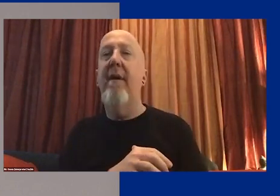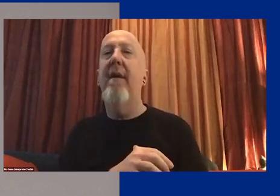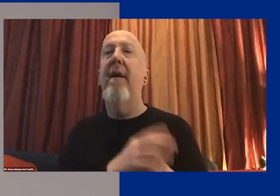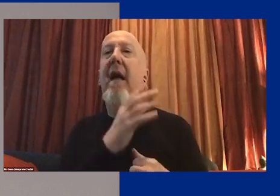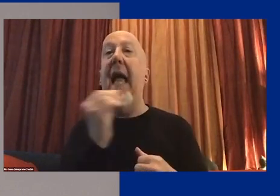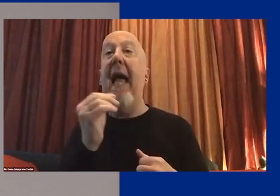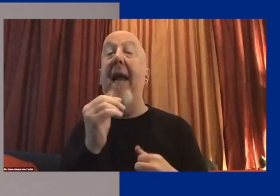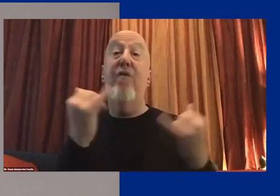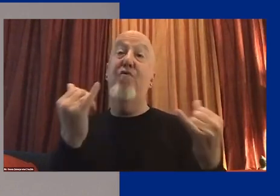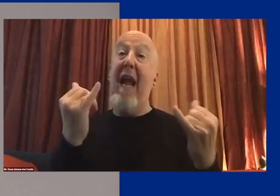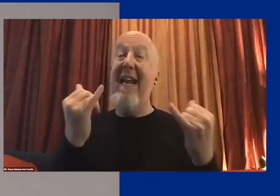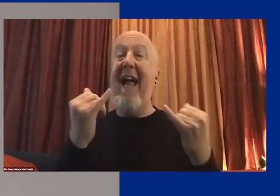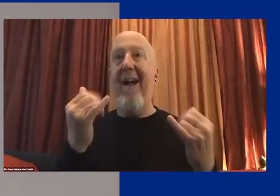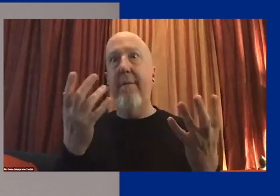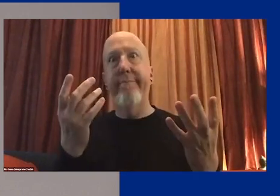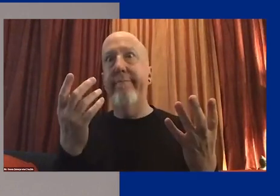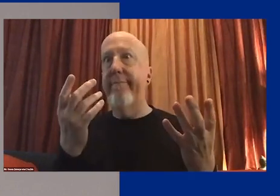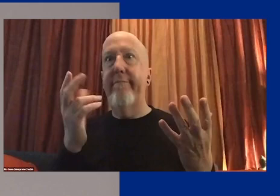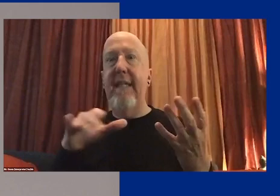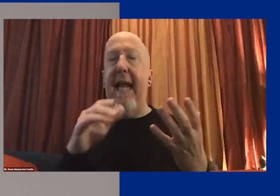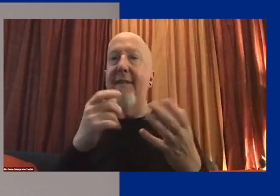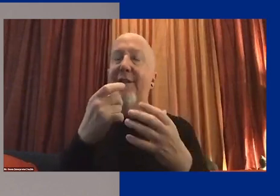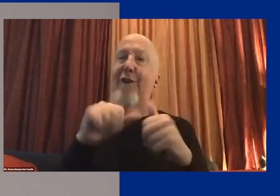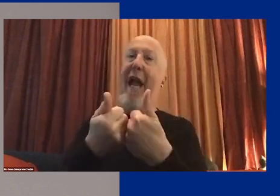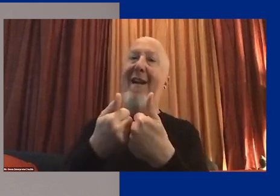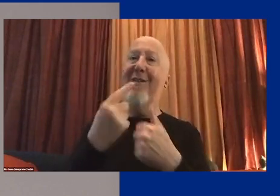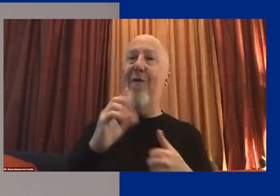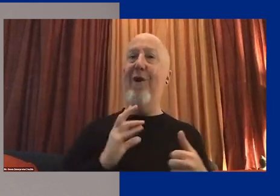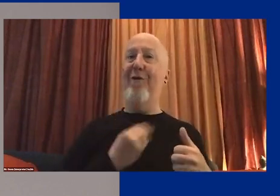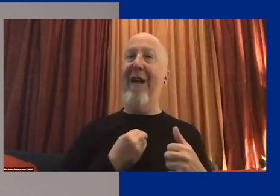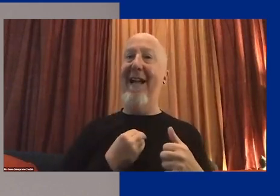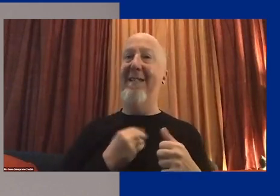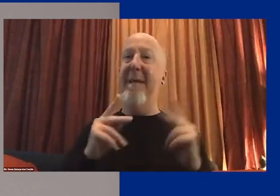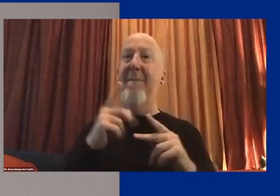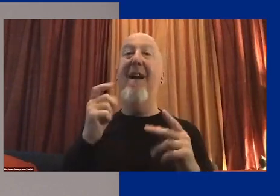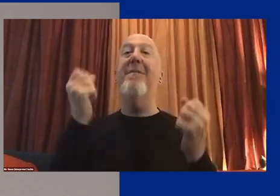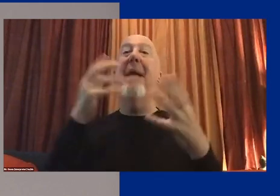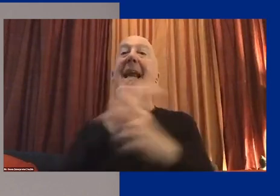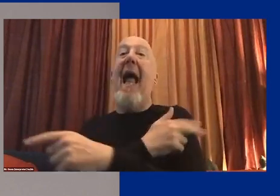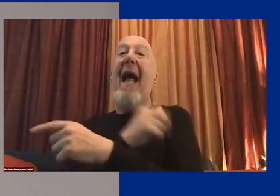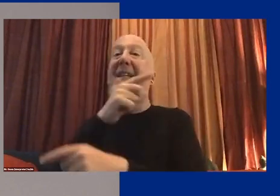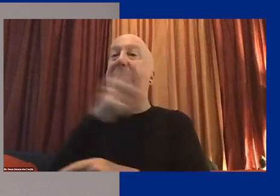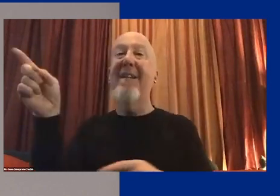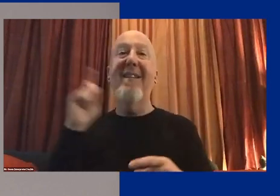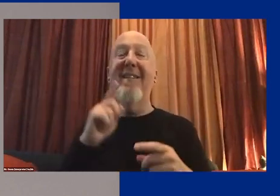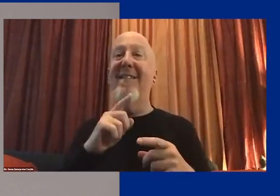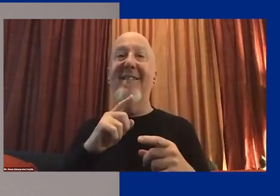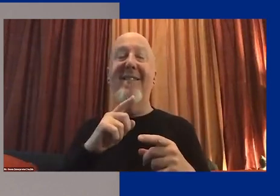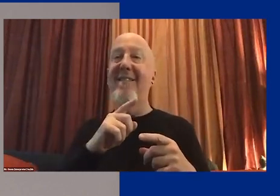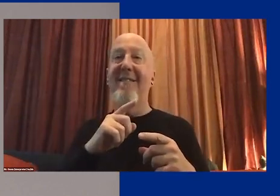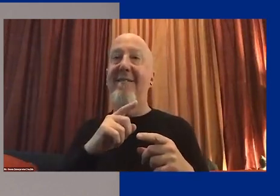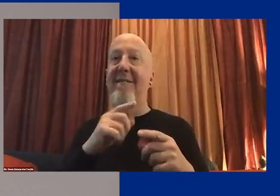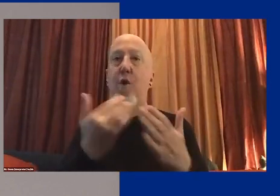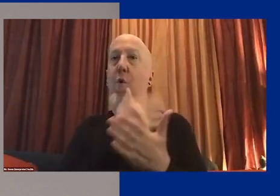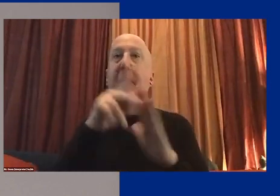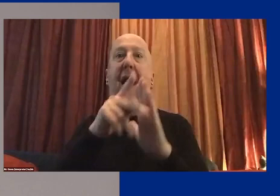And right now, that's a bit of a challenge for a lot of trans folks because many hospitals are putting limits on what they call visitation, right? So you're